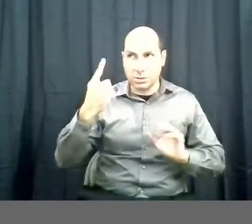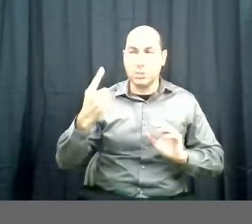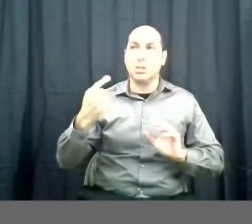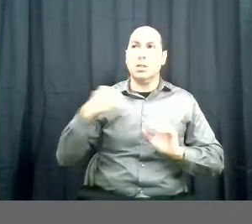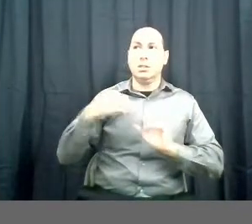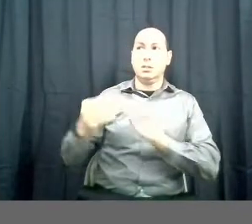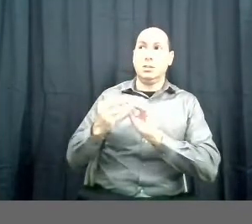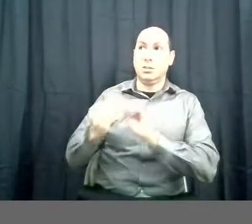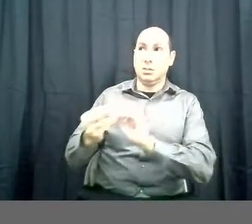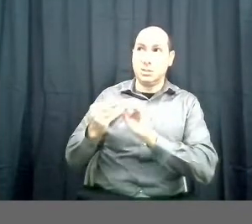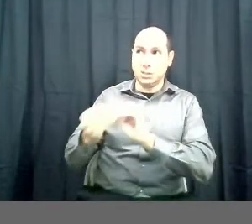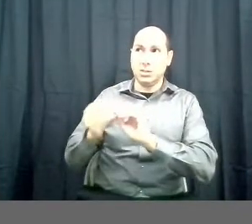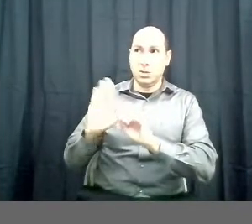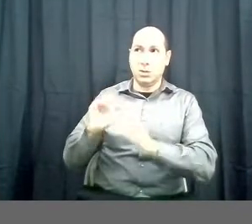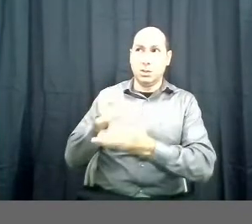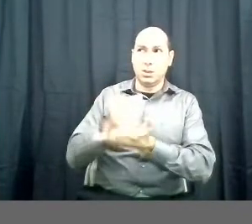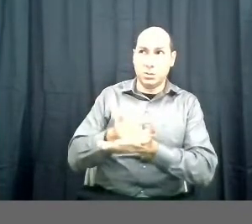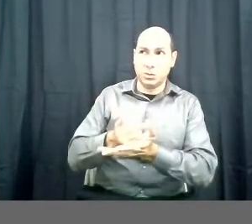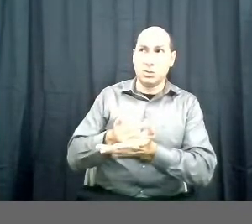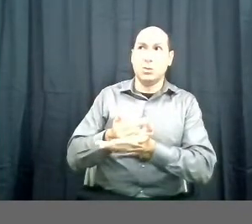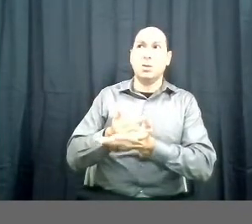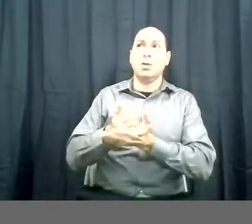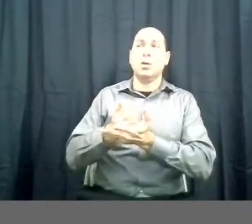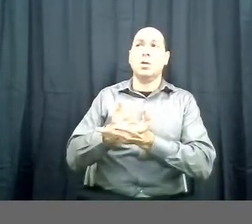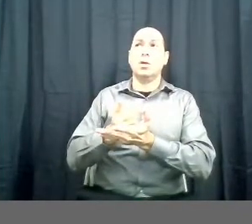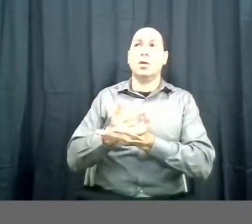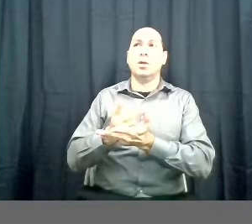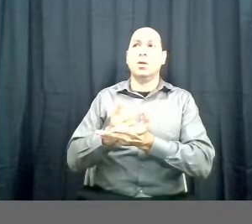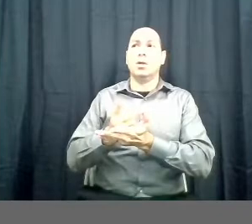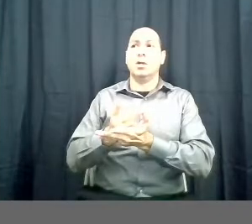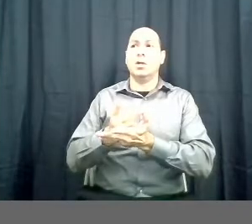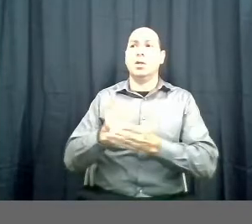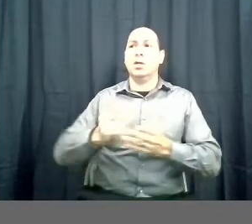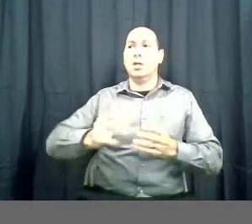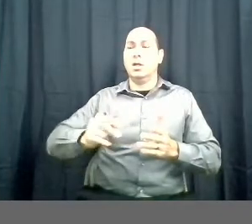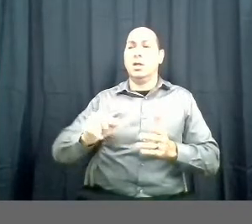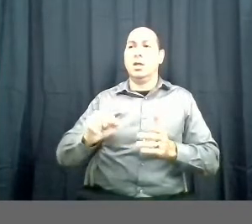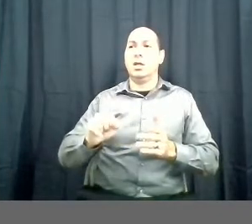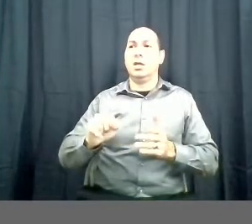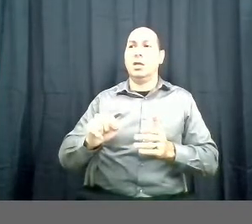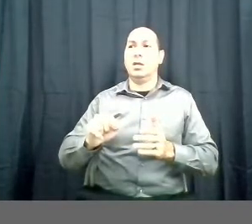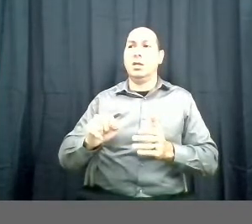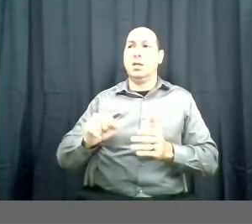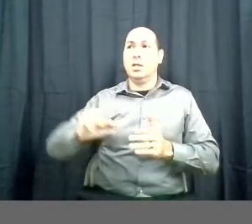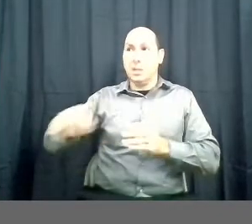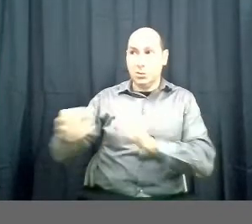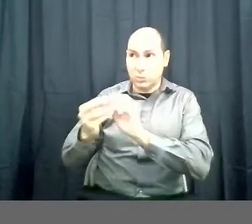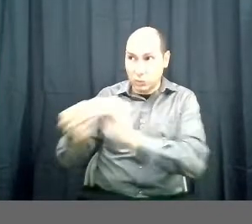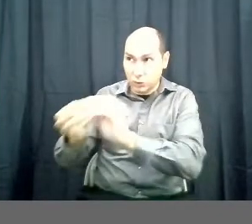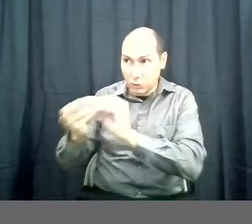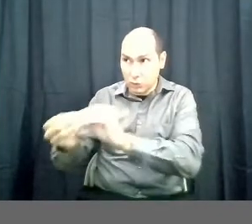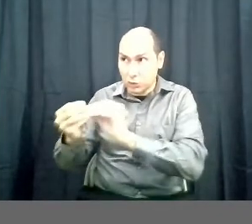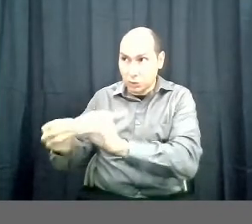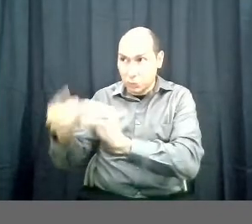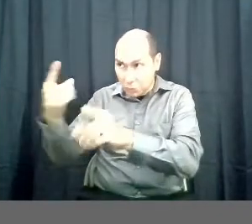authorized is these parameters. Movement from these parameters would have to come back to the board, to the vote. That is